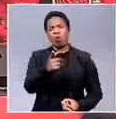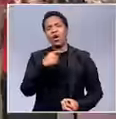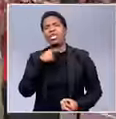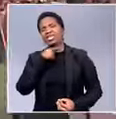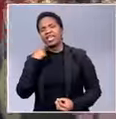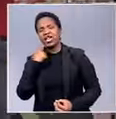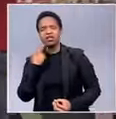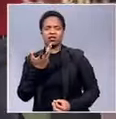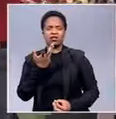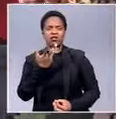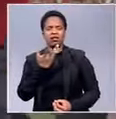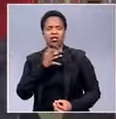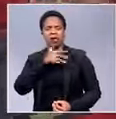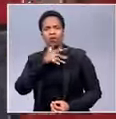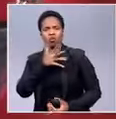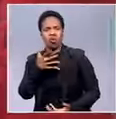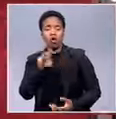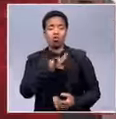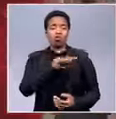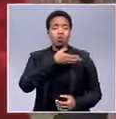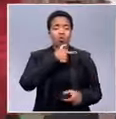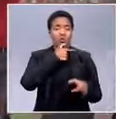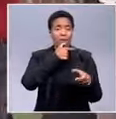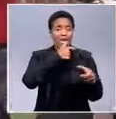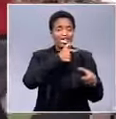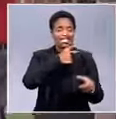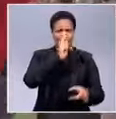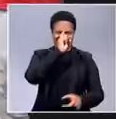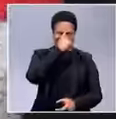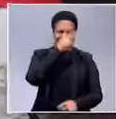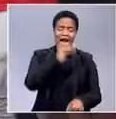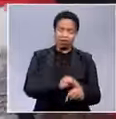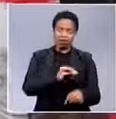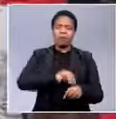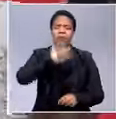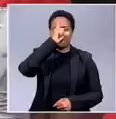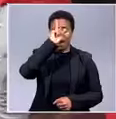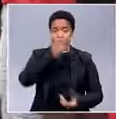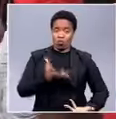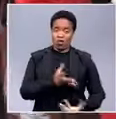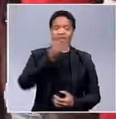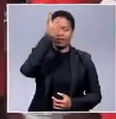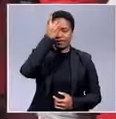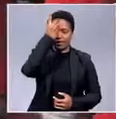song, as well as comments he made about Indians treating black people in KwaZulu-Natal badly.